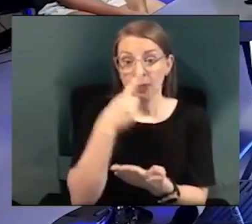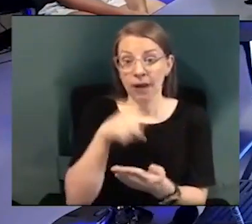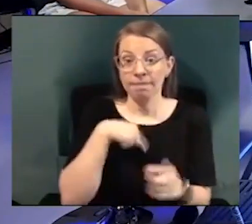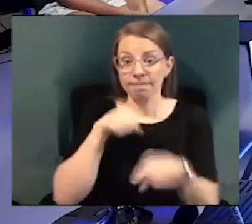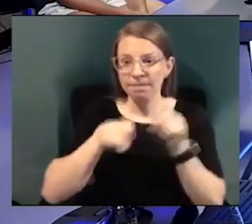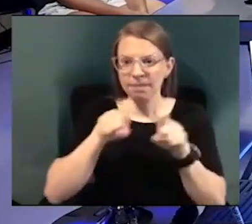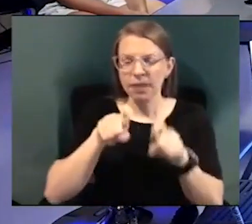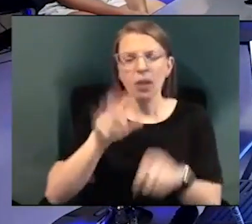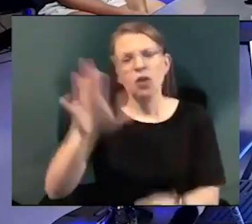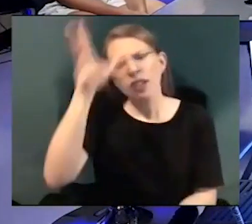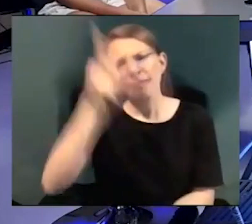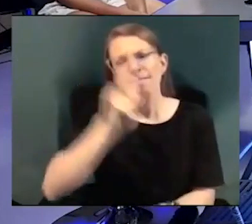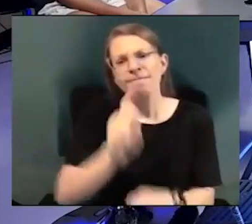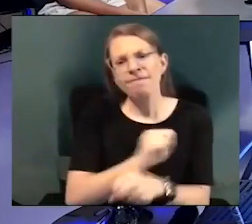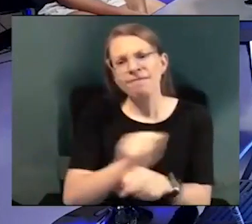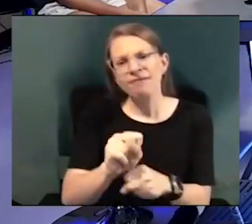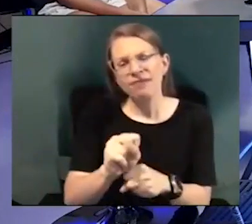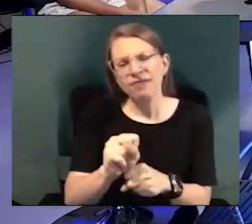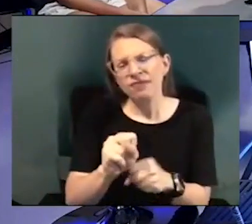like?